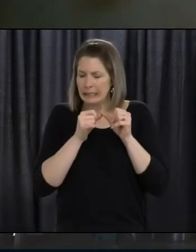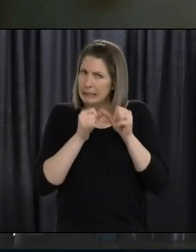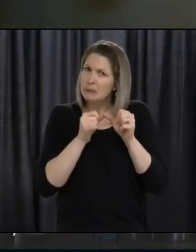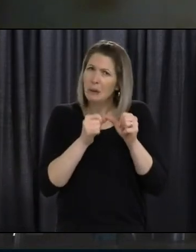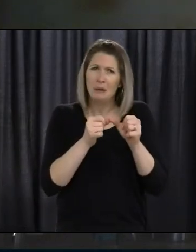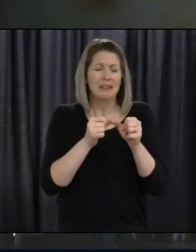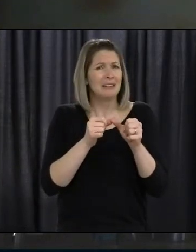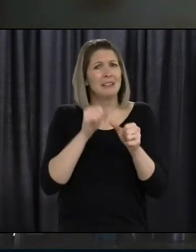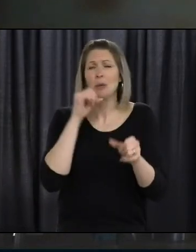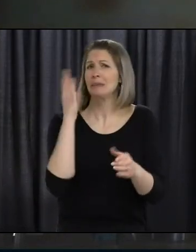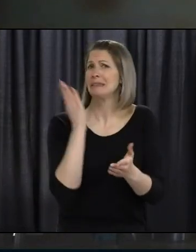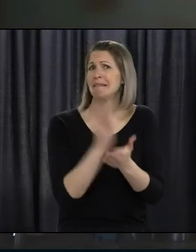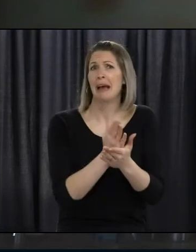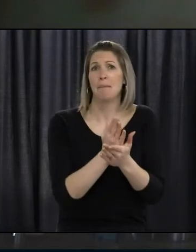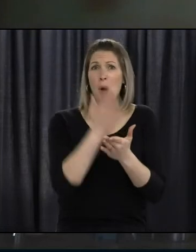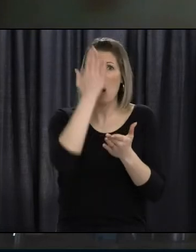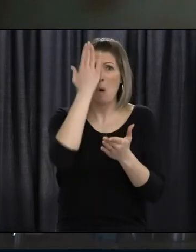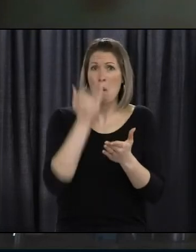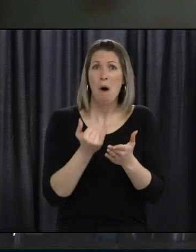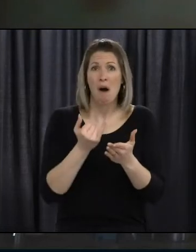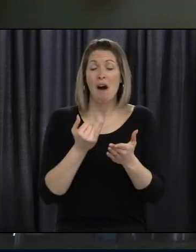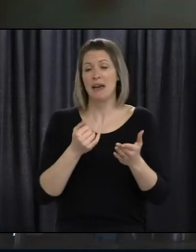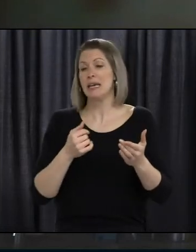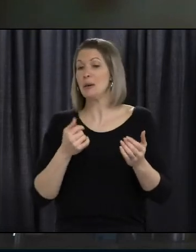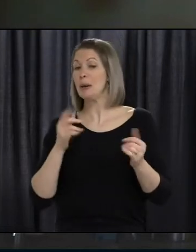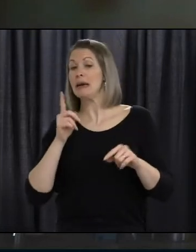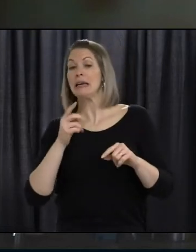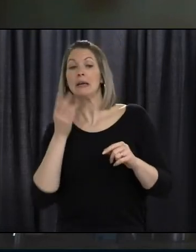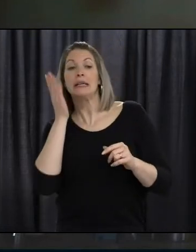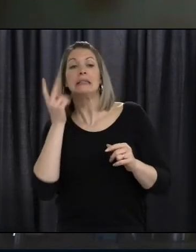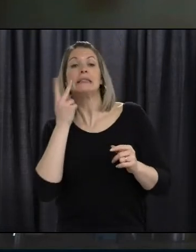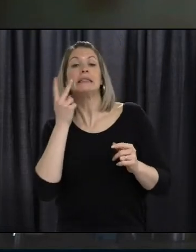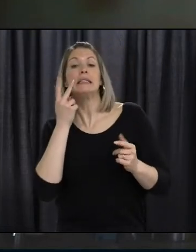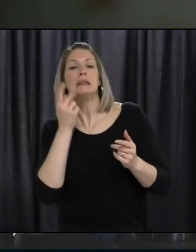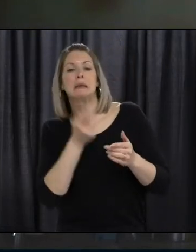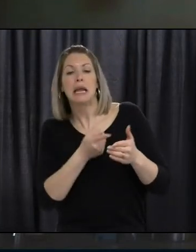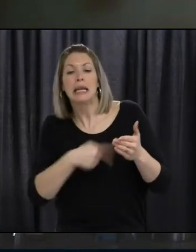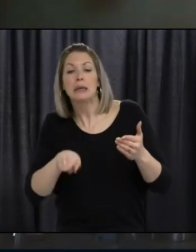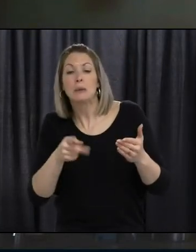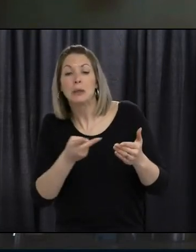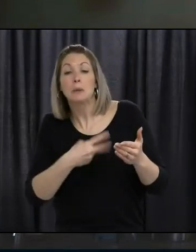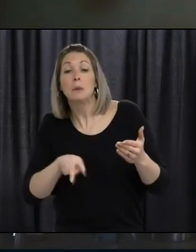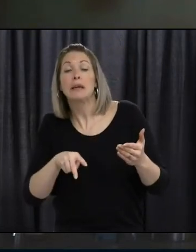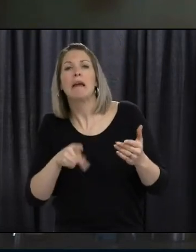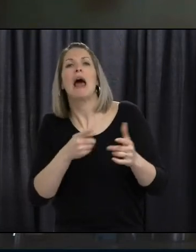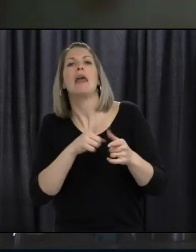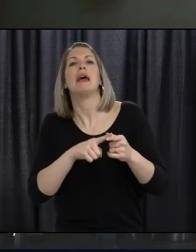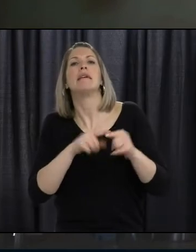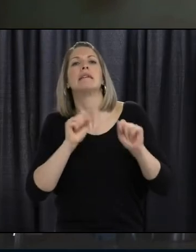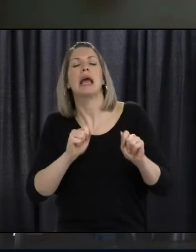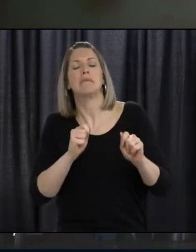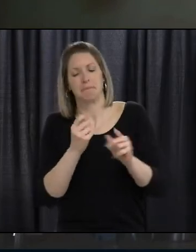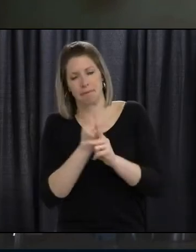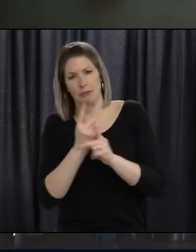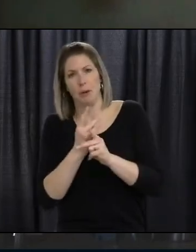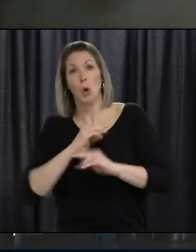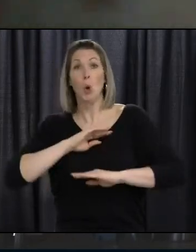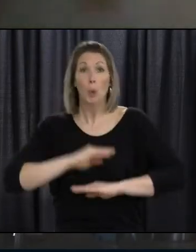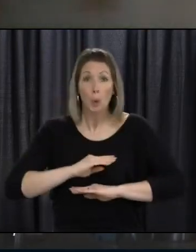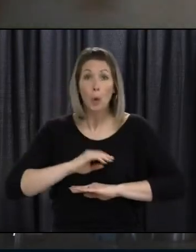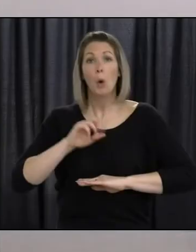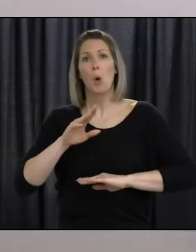that what we do now will not be obvious in its effect for at least 2 more weeks. So with that, Premier, I'll turn it